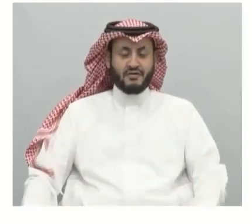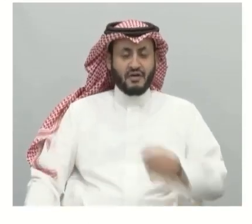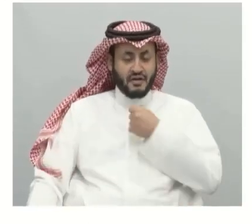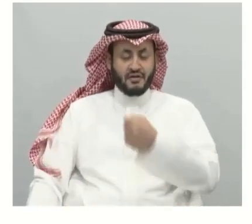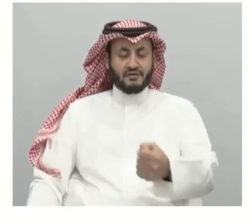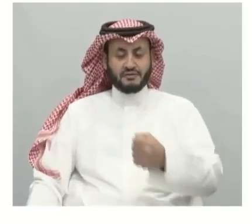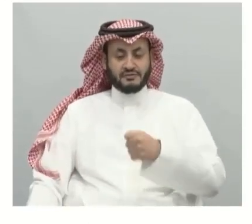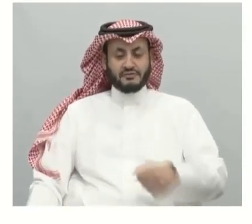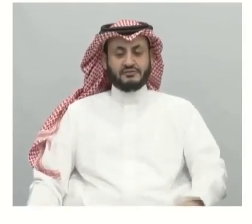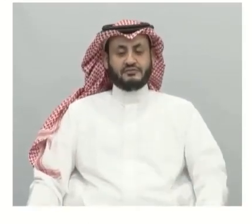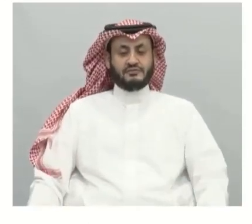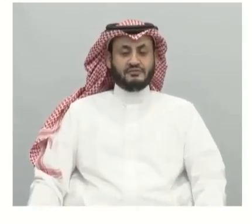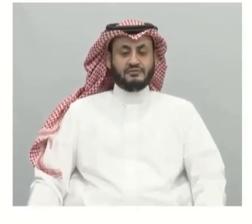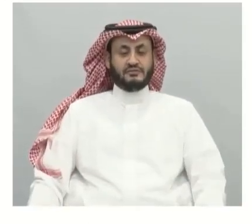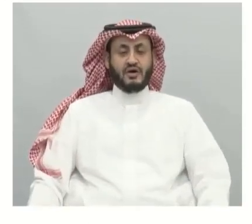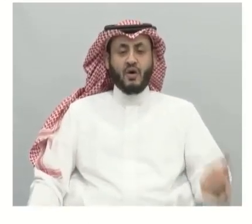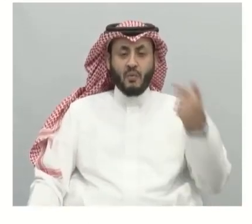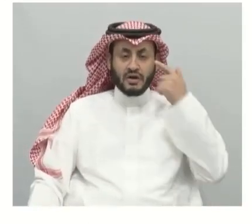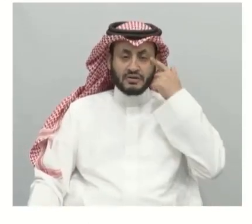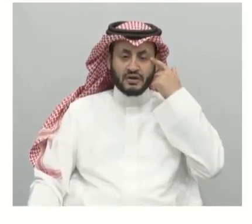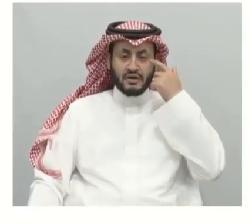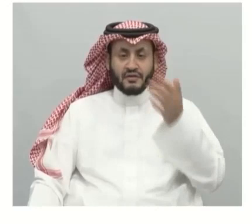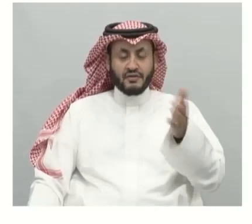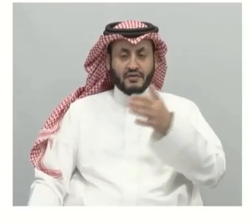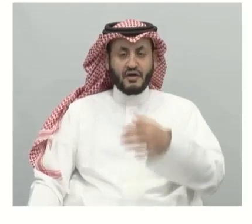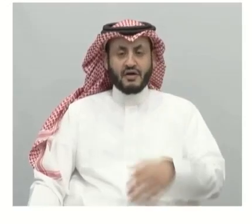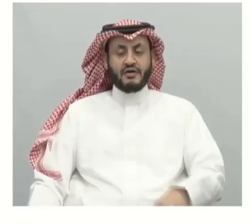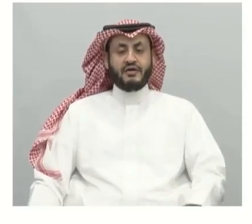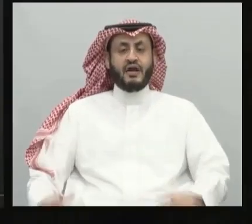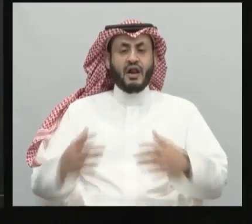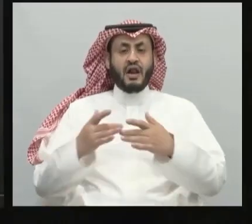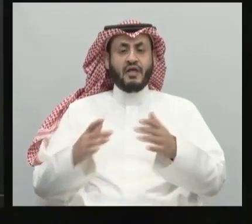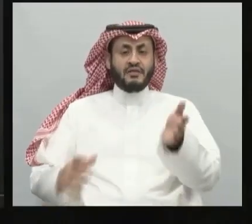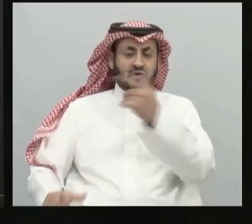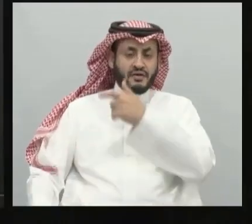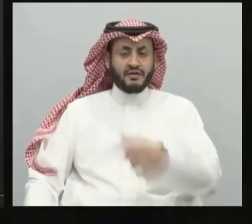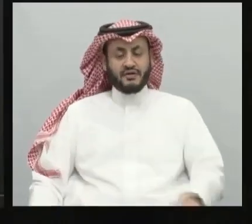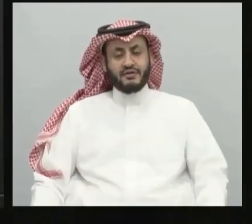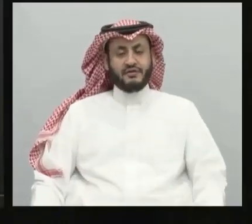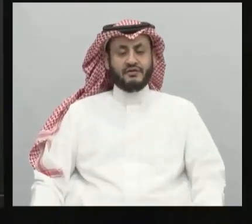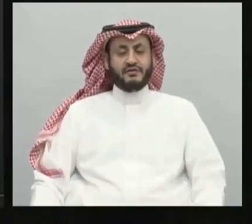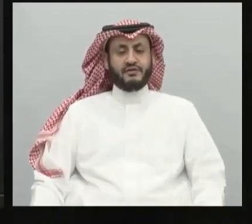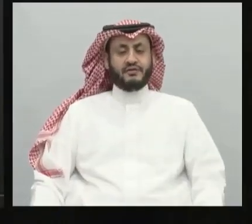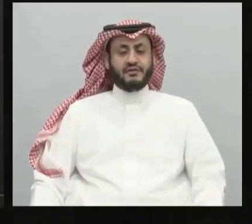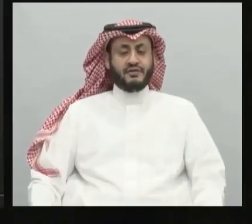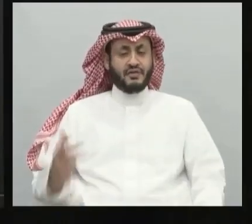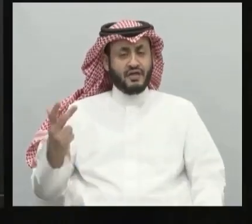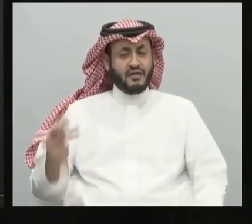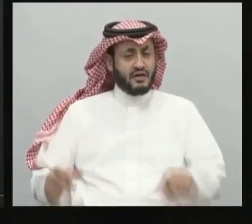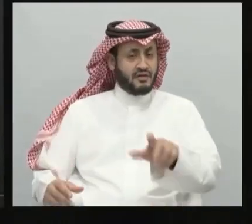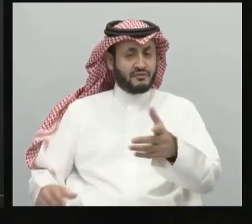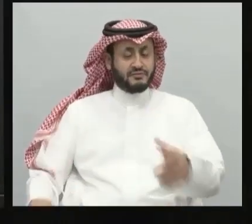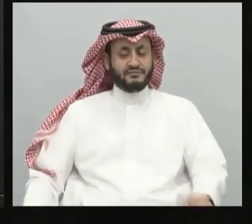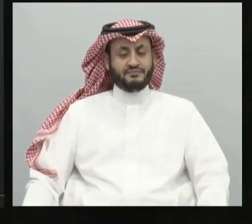see, the first man was from China. The second two people were from Liverpool.